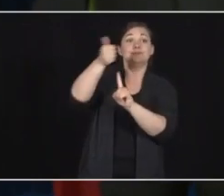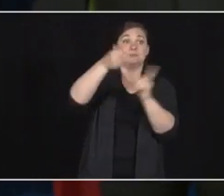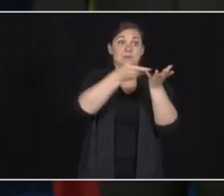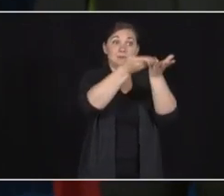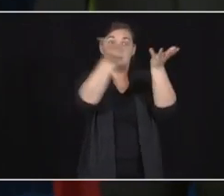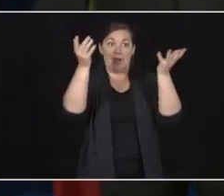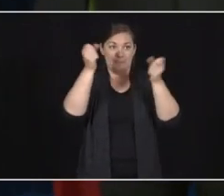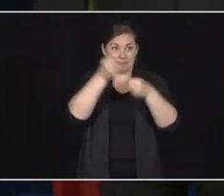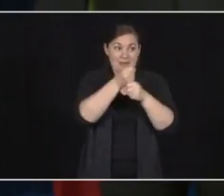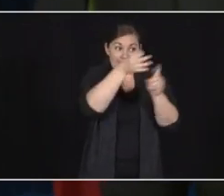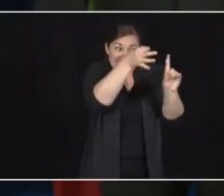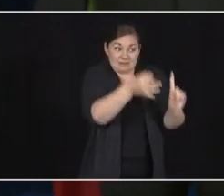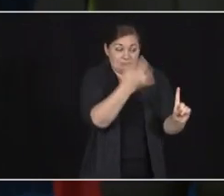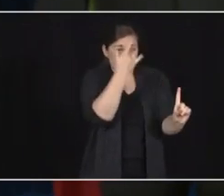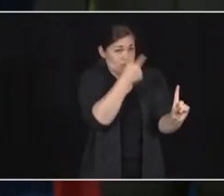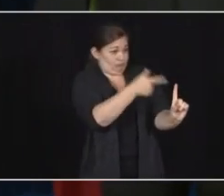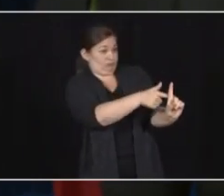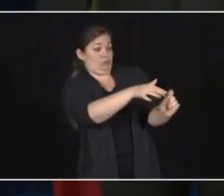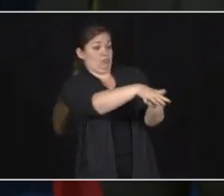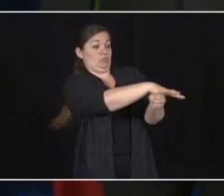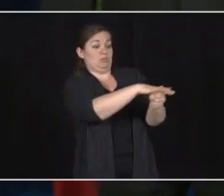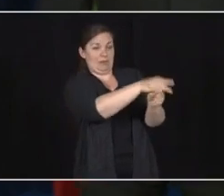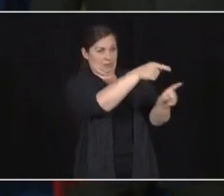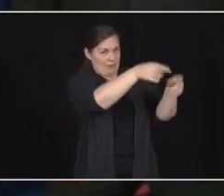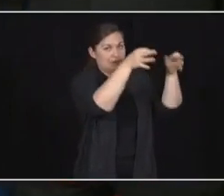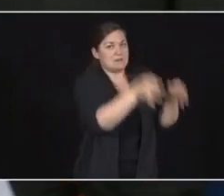specific conditions within their geographic area.